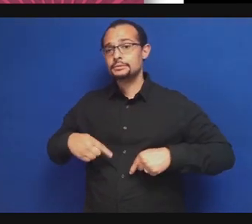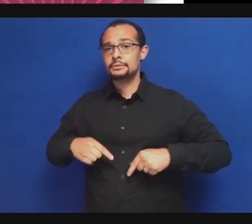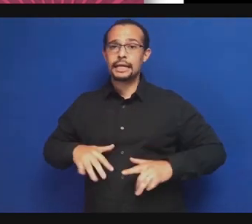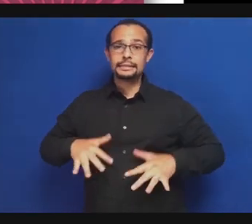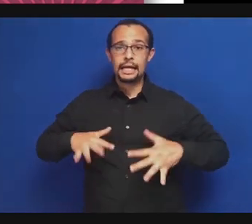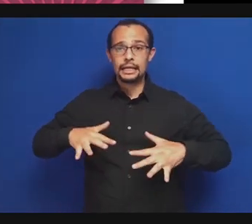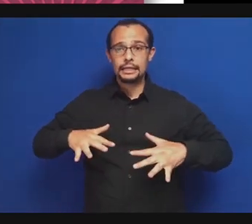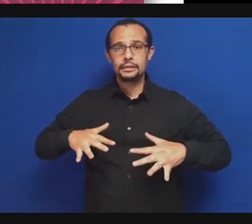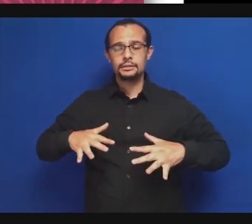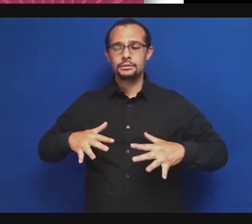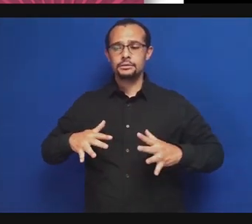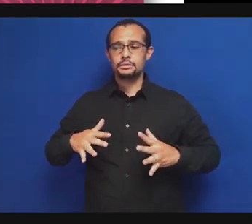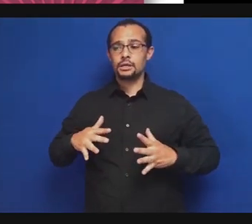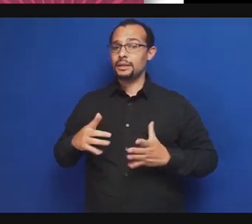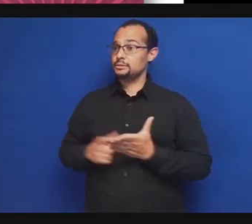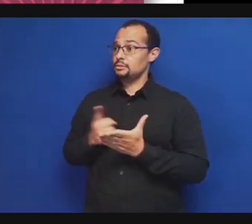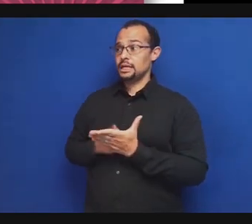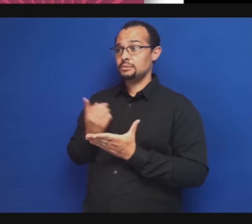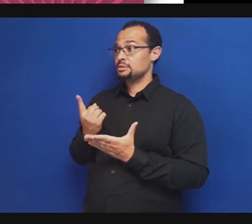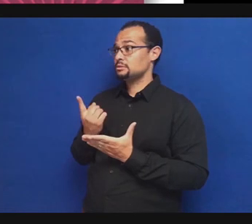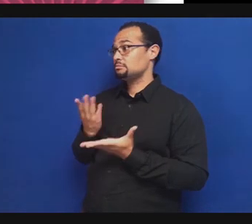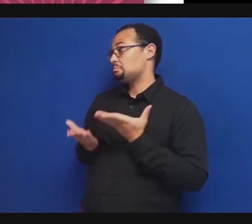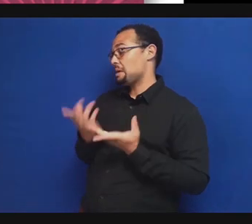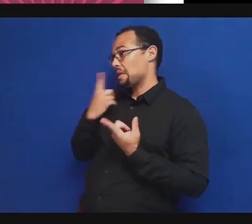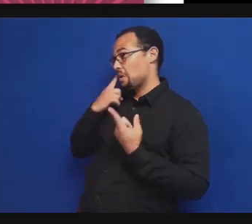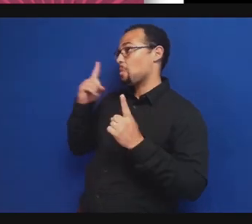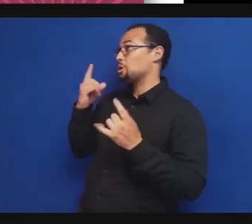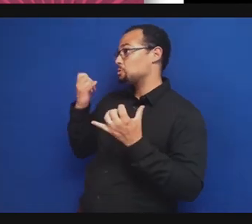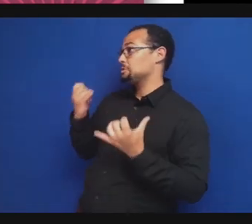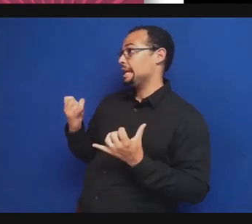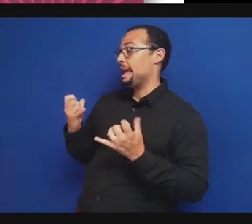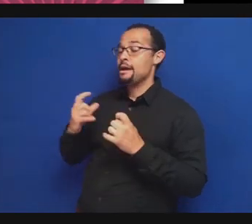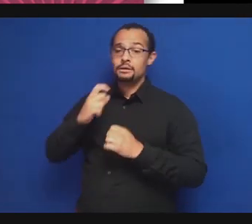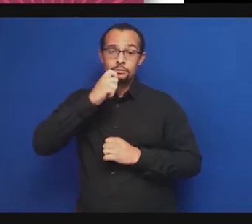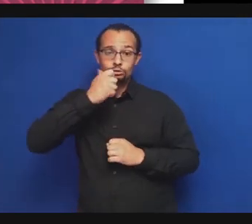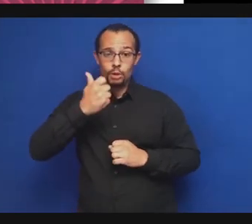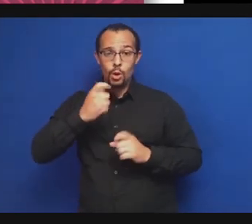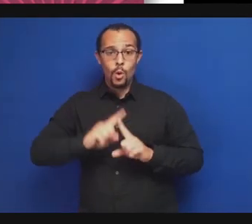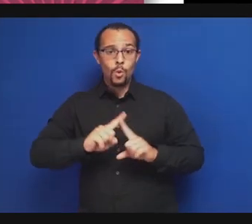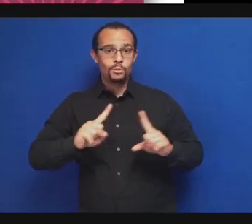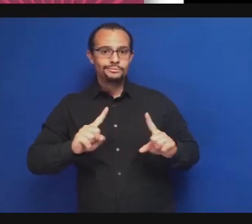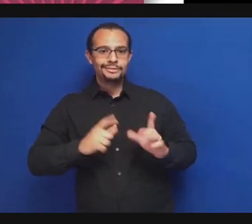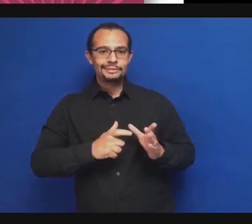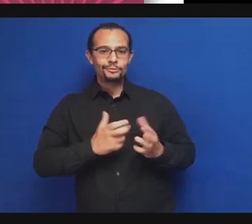different. So just keep those in mind, and thank you so much for